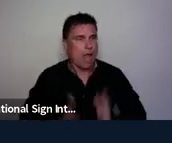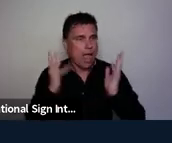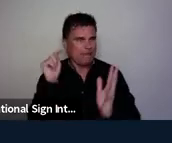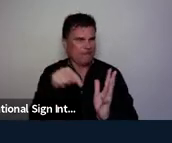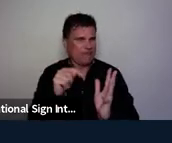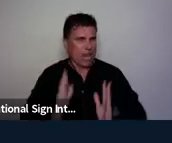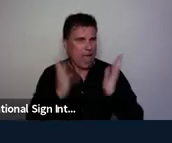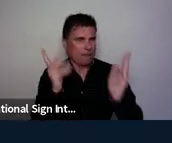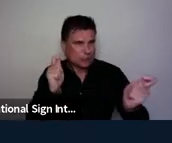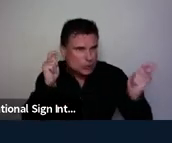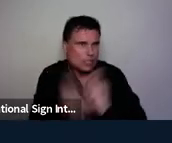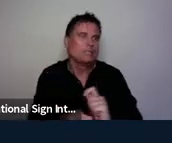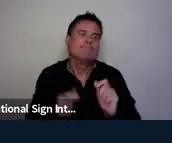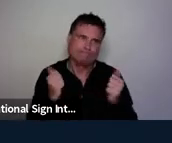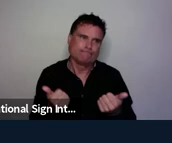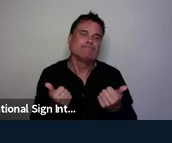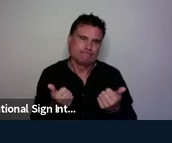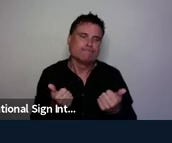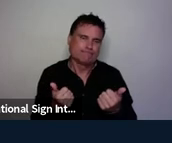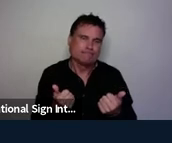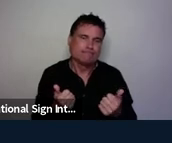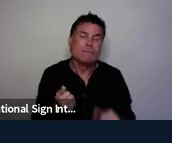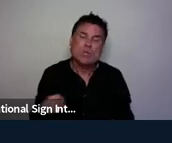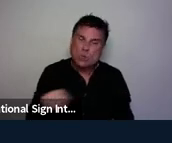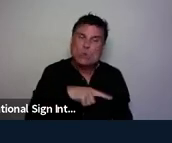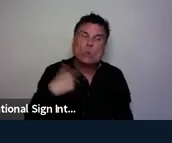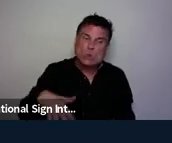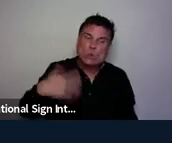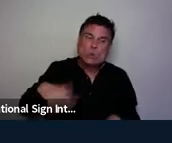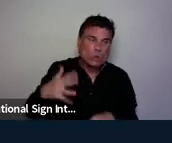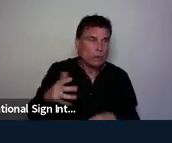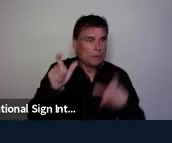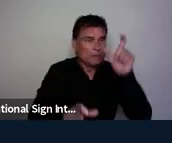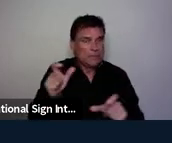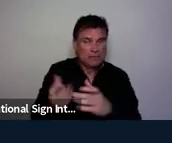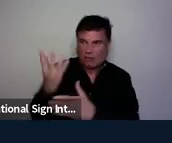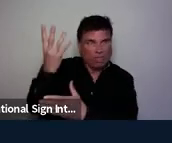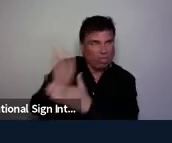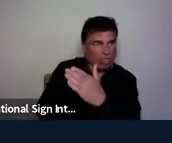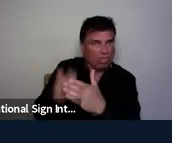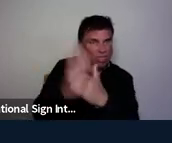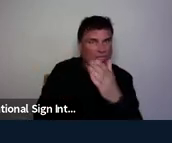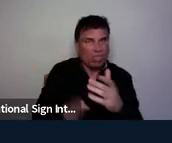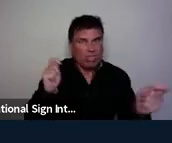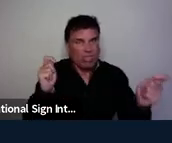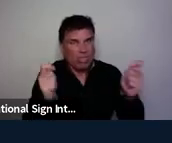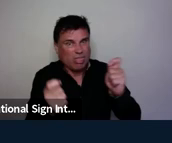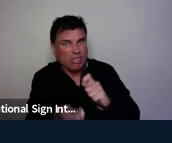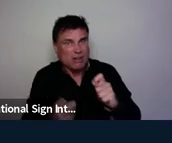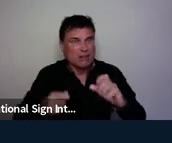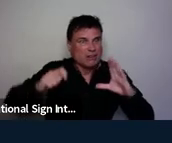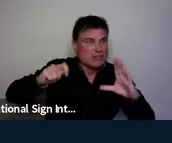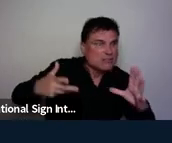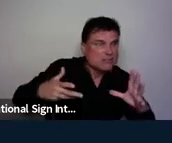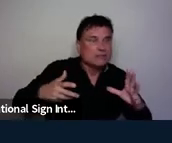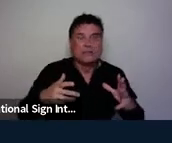created unbelievable losses. But also yes, to the fact that this crisis has made us feel beyond